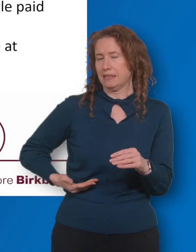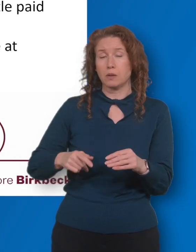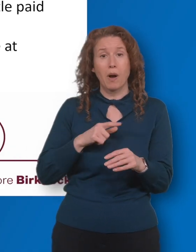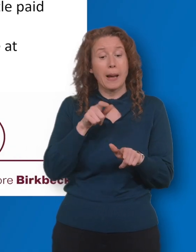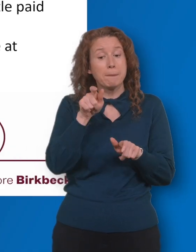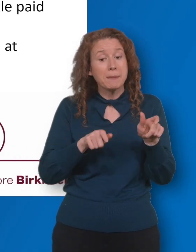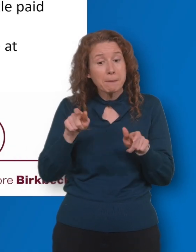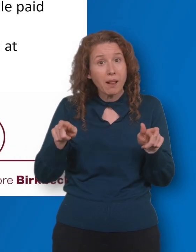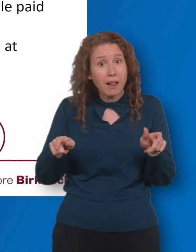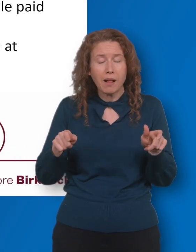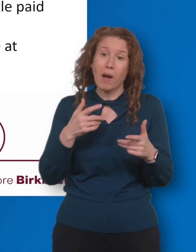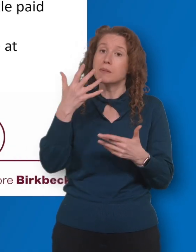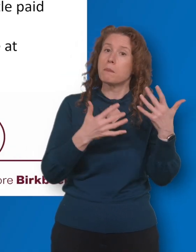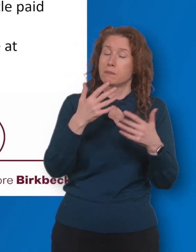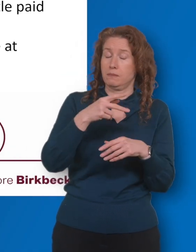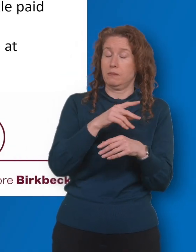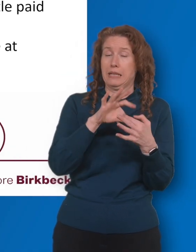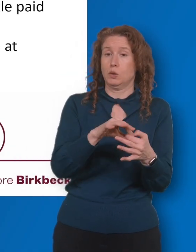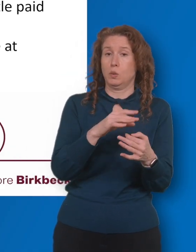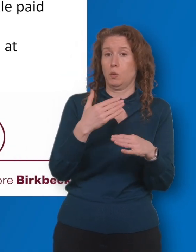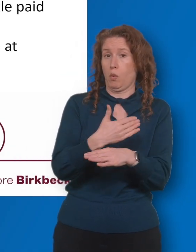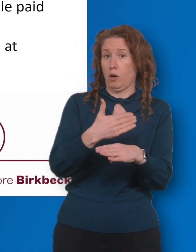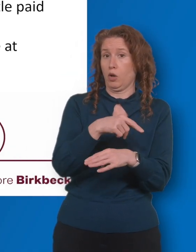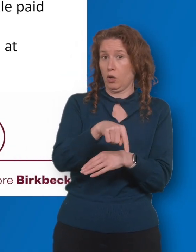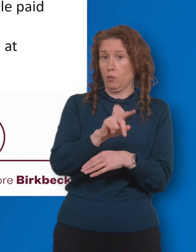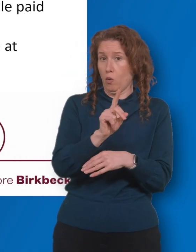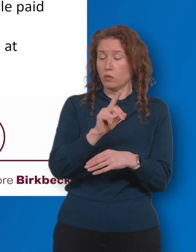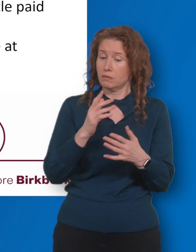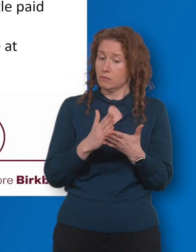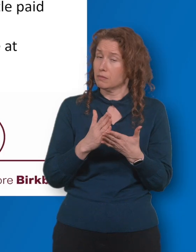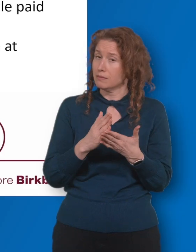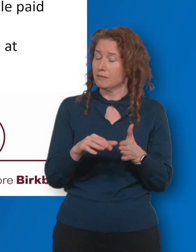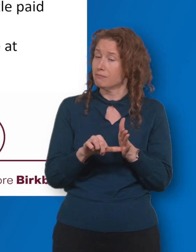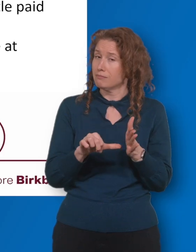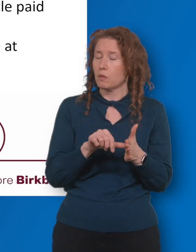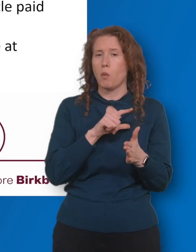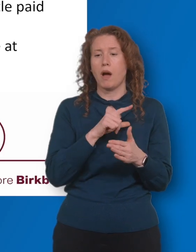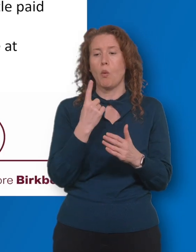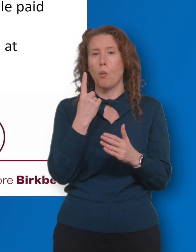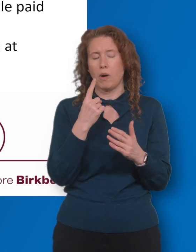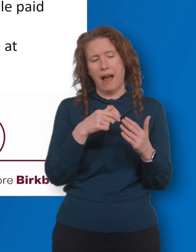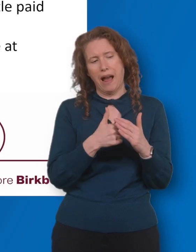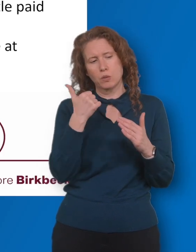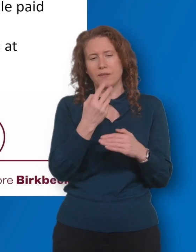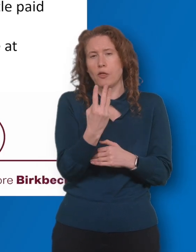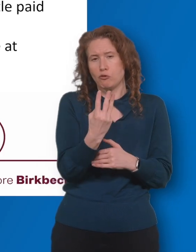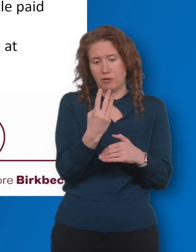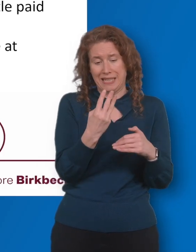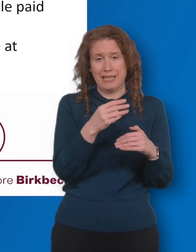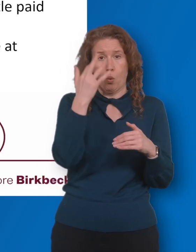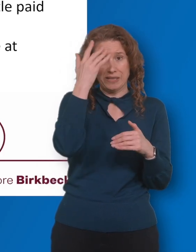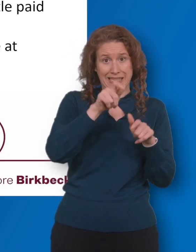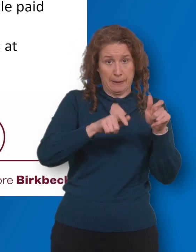employment statistics are really challenging. Only 1 in 3 autistic people here in the